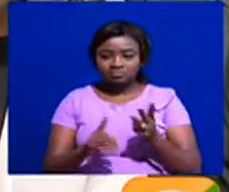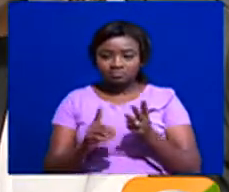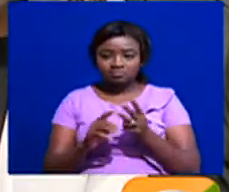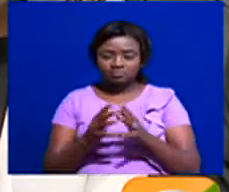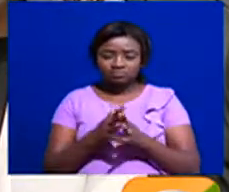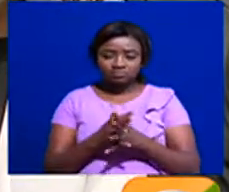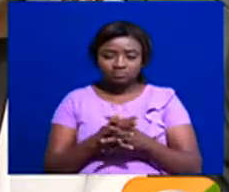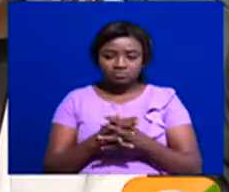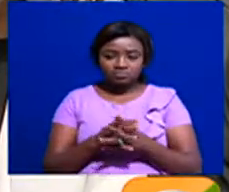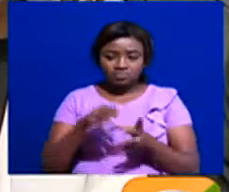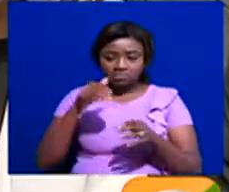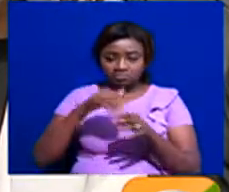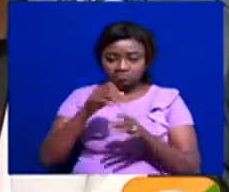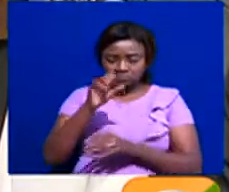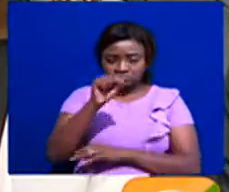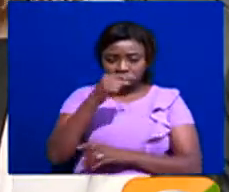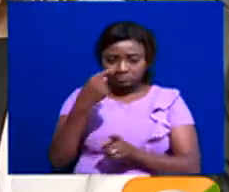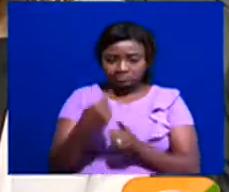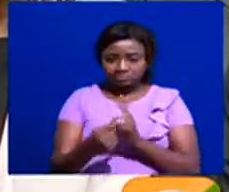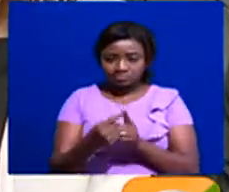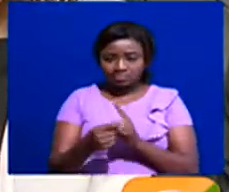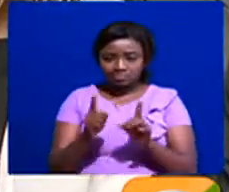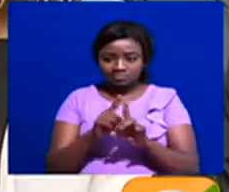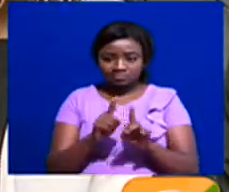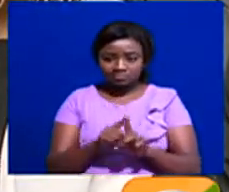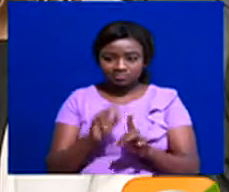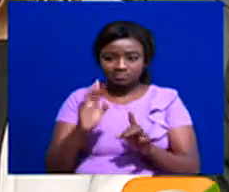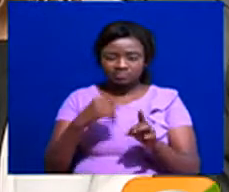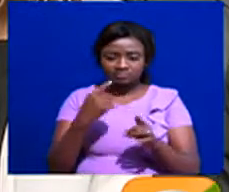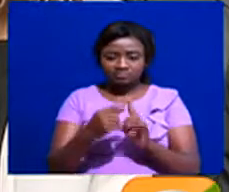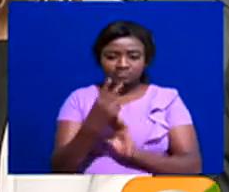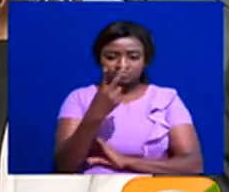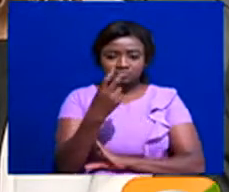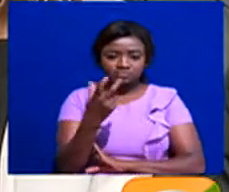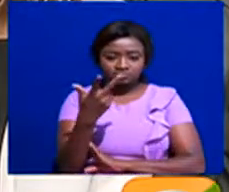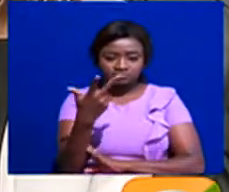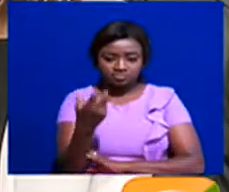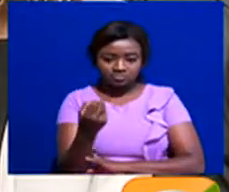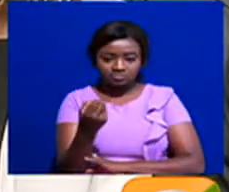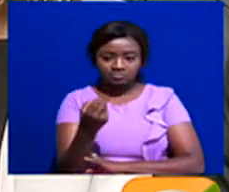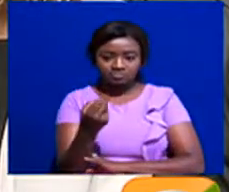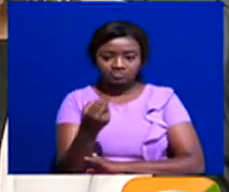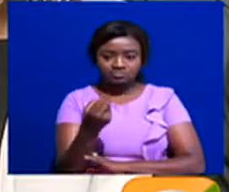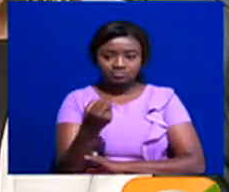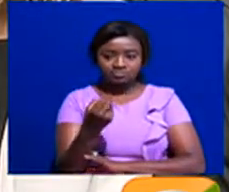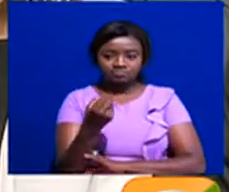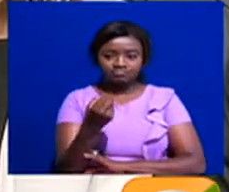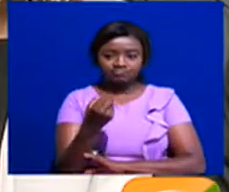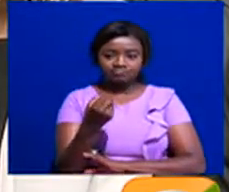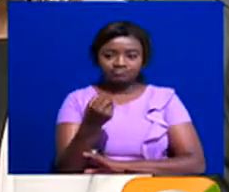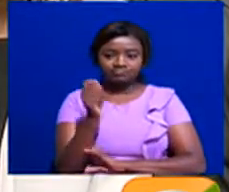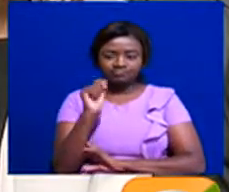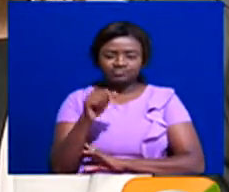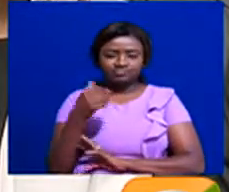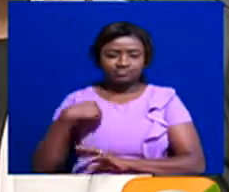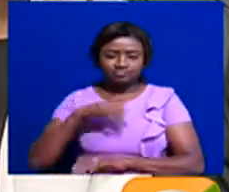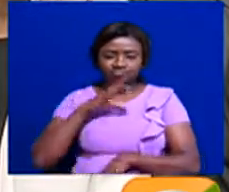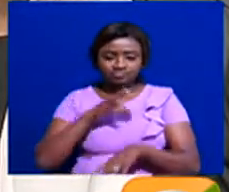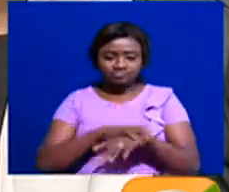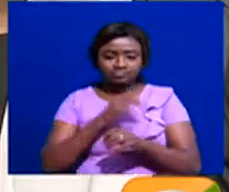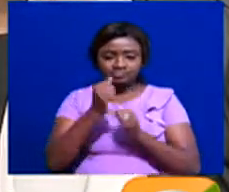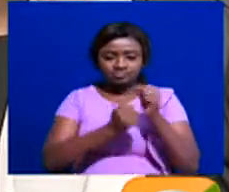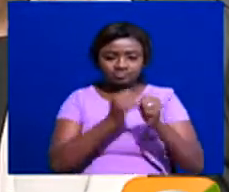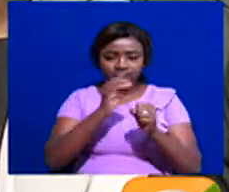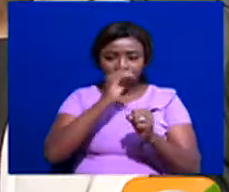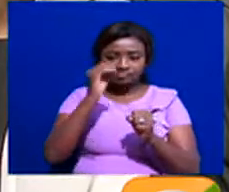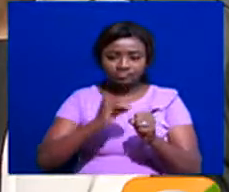In a span of 5 years, in fact, it is estimated that by the year 2030, we will be having 55% of all deaths in the country